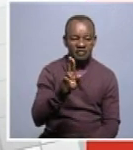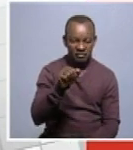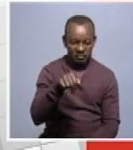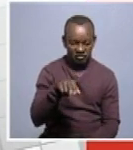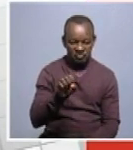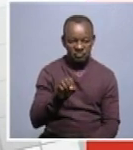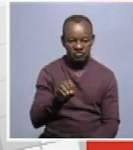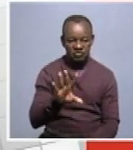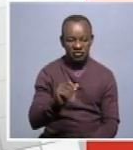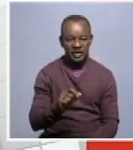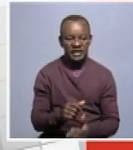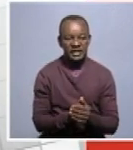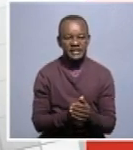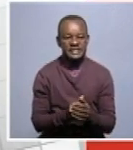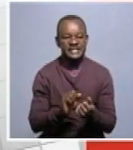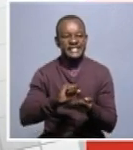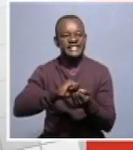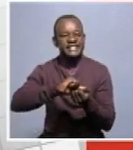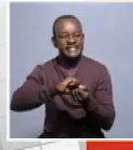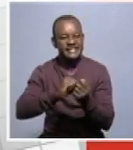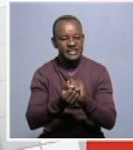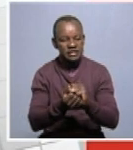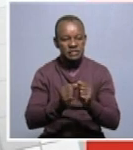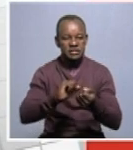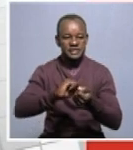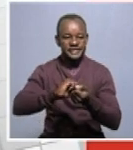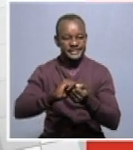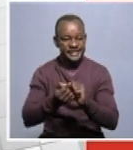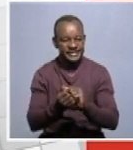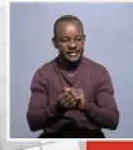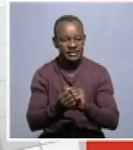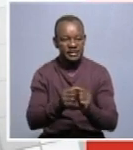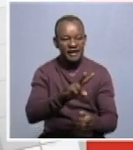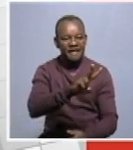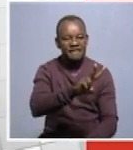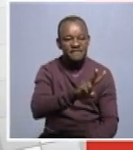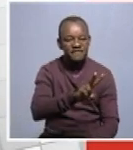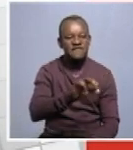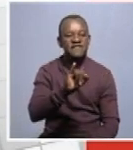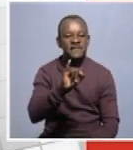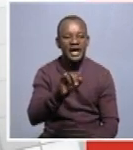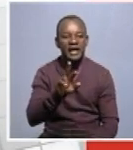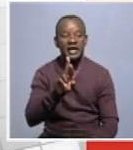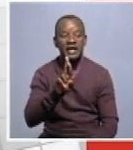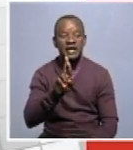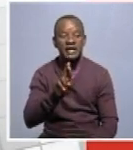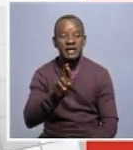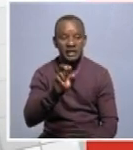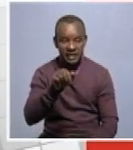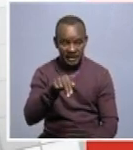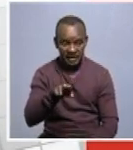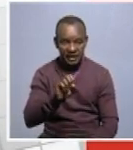has changed in the process of replicating itself while circulating within